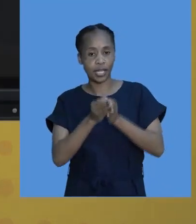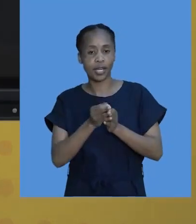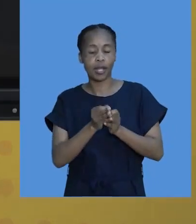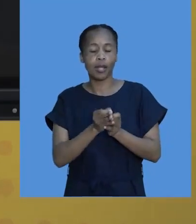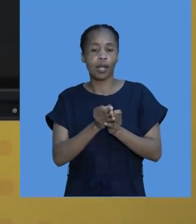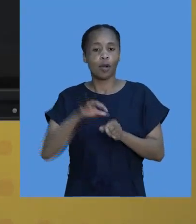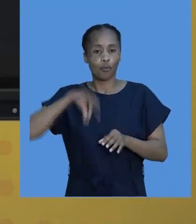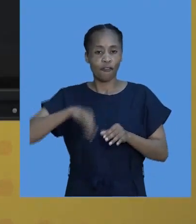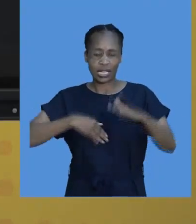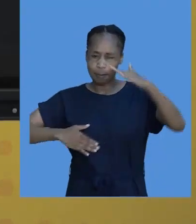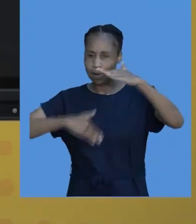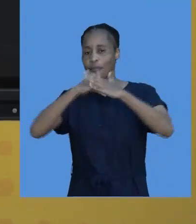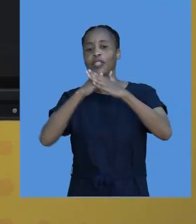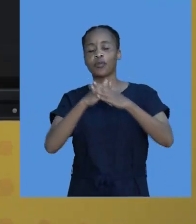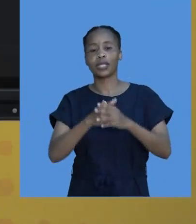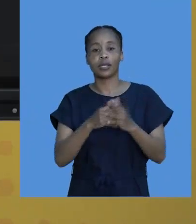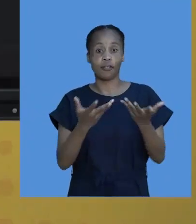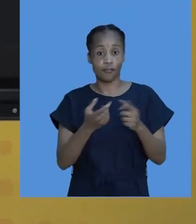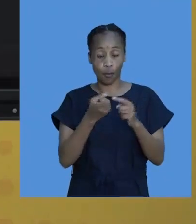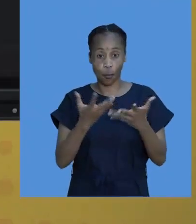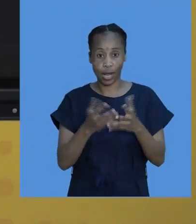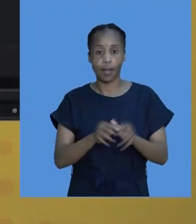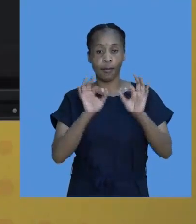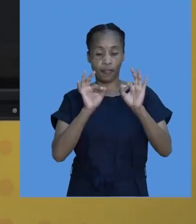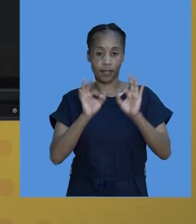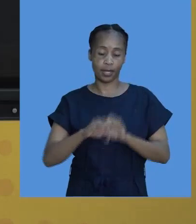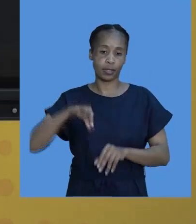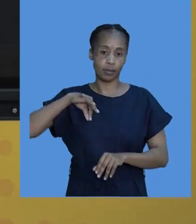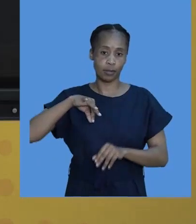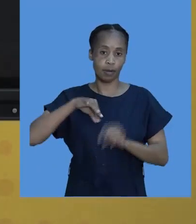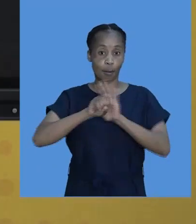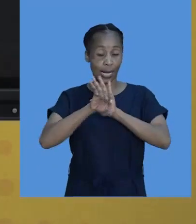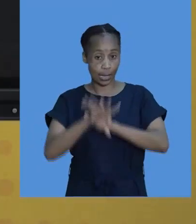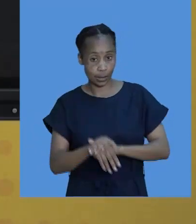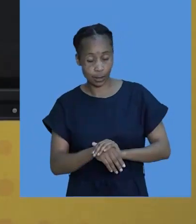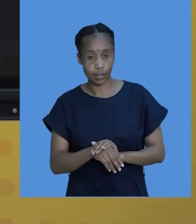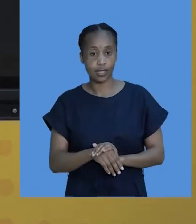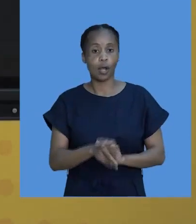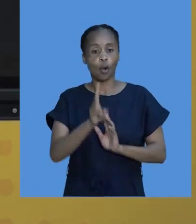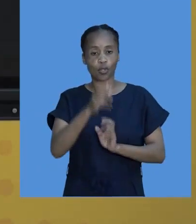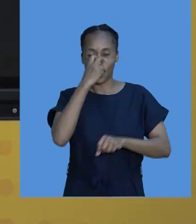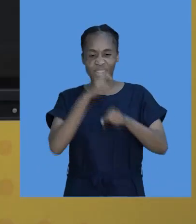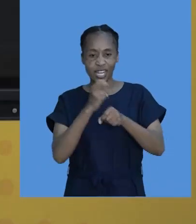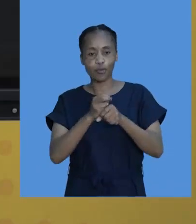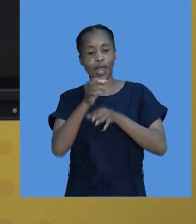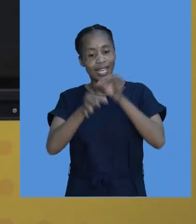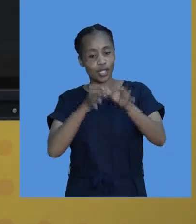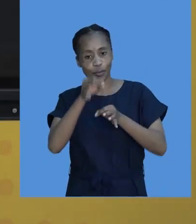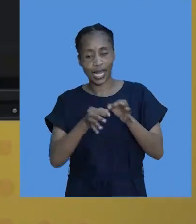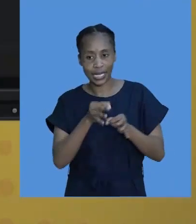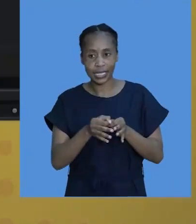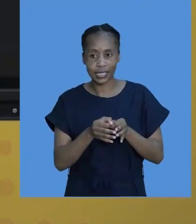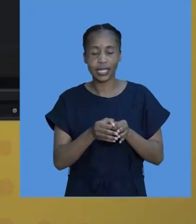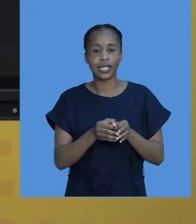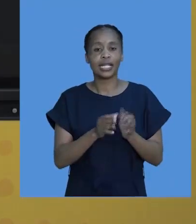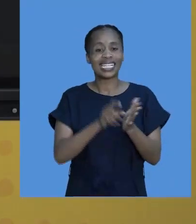the profit maximization in the case of a perfect market there. Right, again, when it comes to imperfect markets, you need to be able